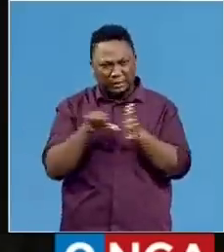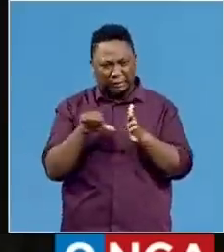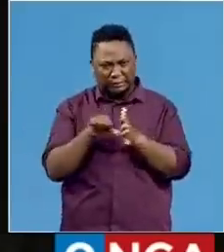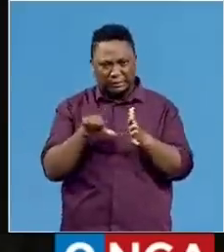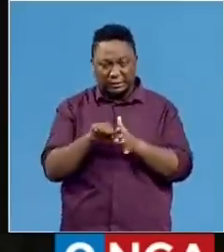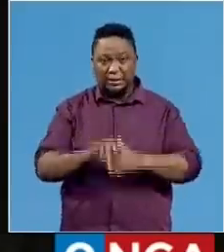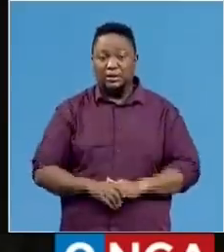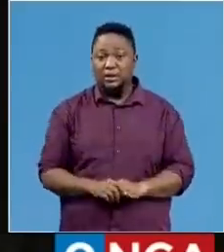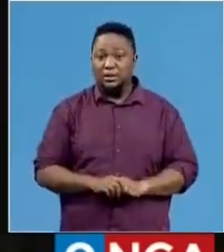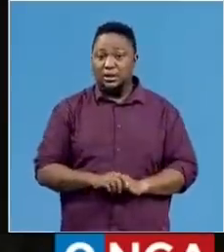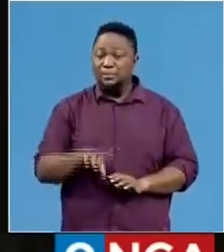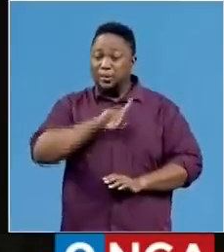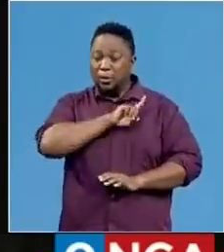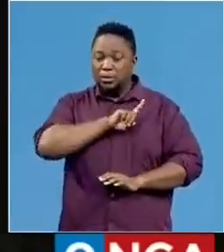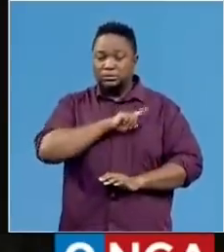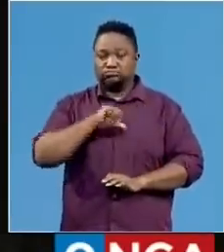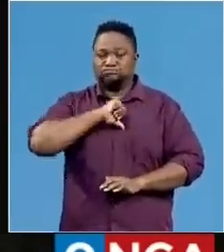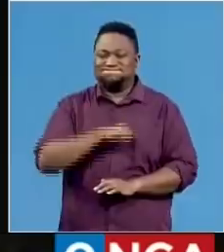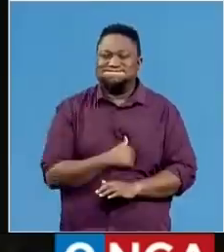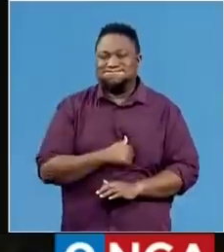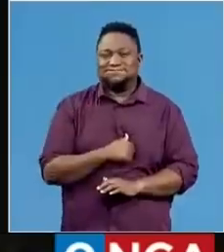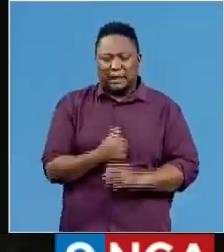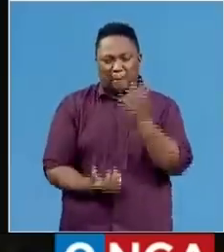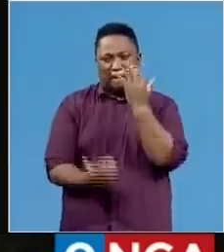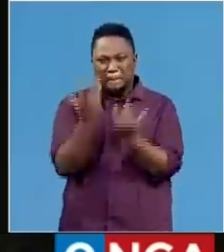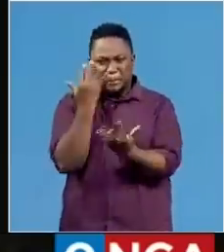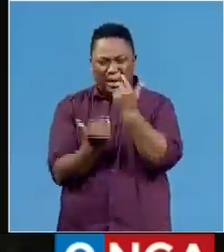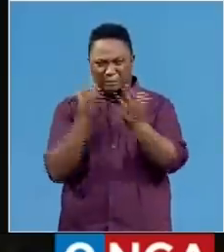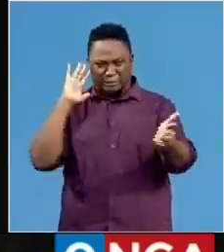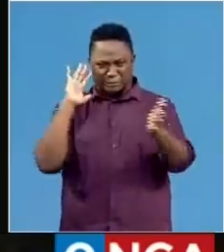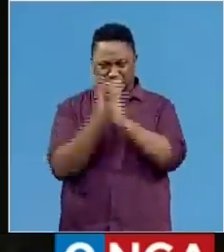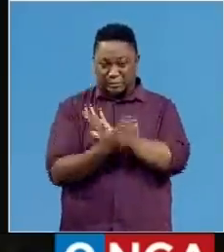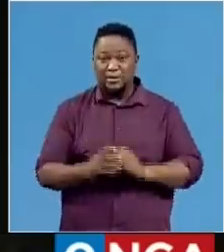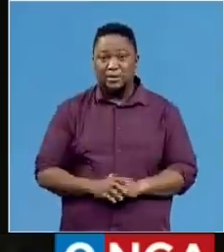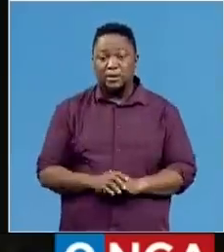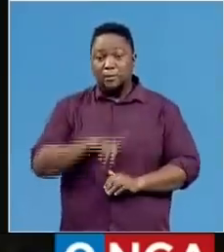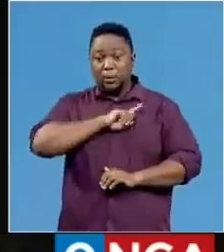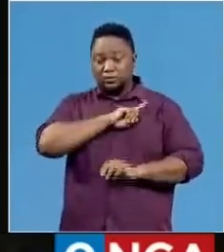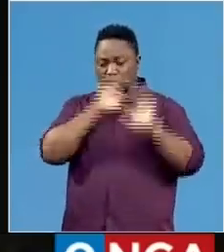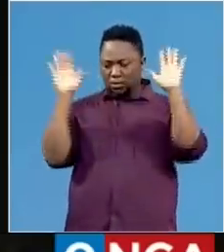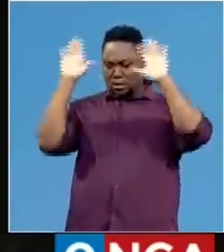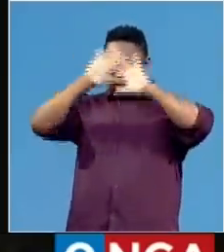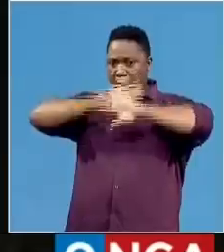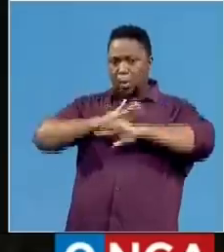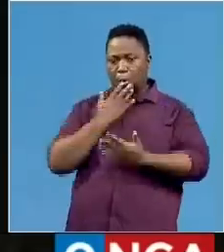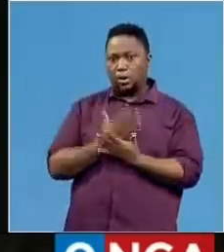no more apparent and more heart-wrenching it is this evening than to see as night falls